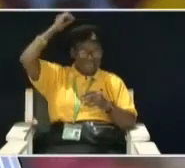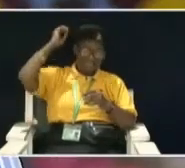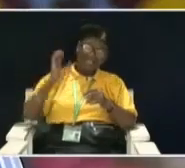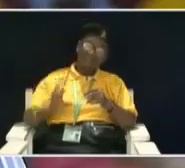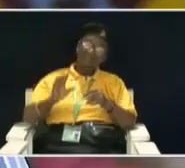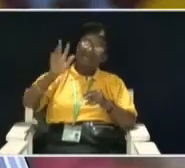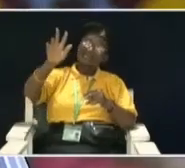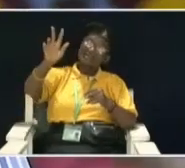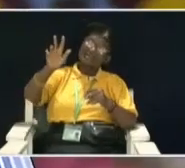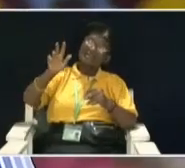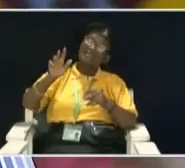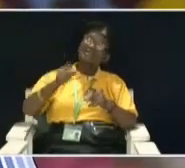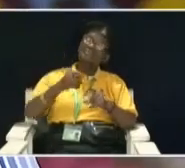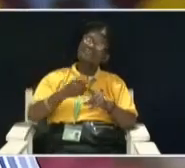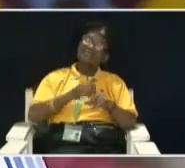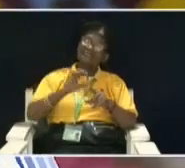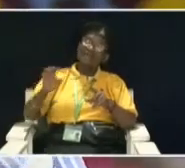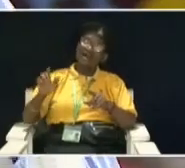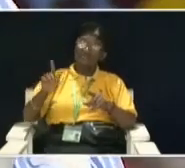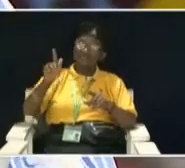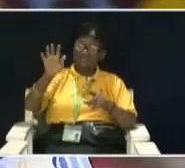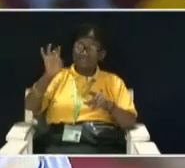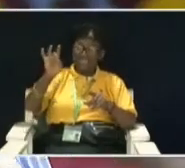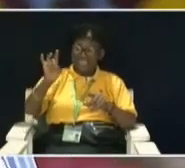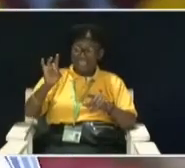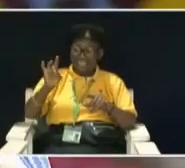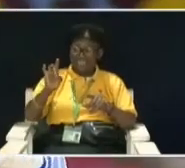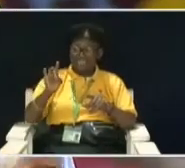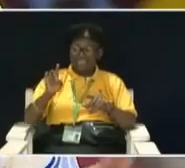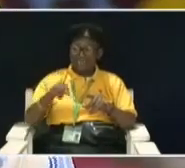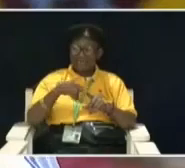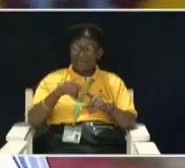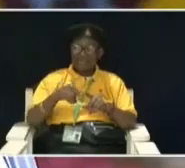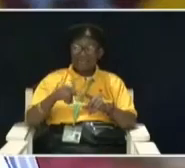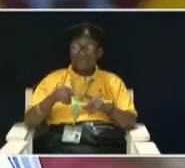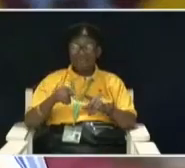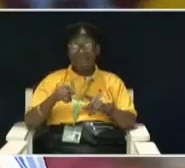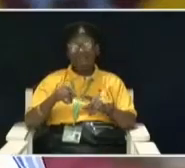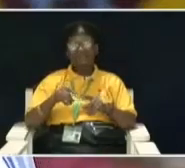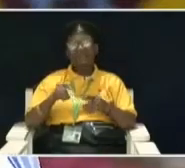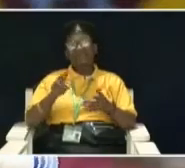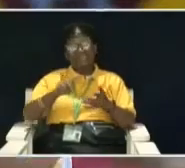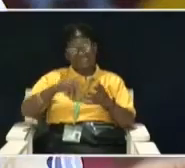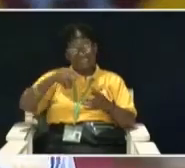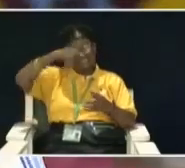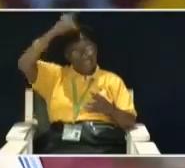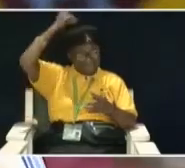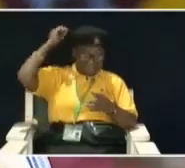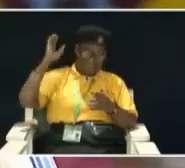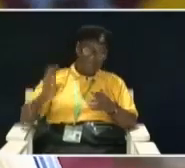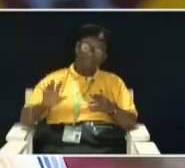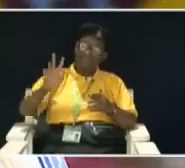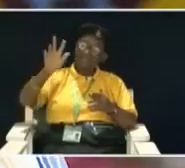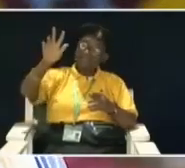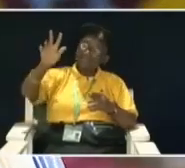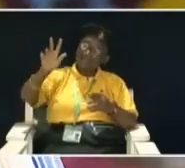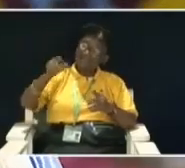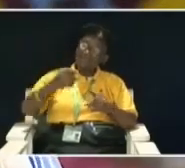from verse 28. Well, you can read the whole thing. Read Daniel chapter 3 from verse 1 to the